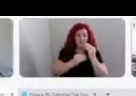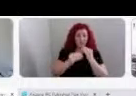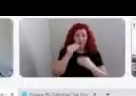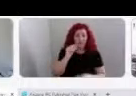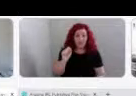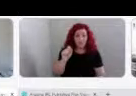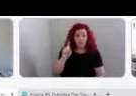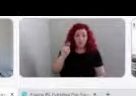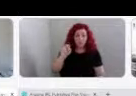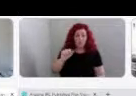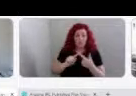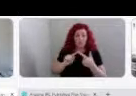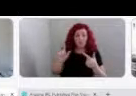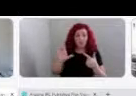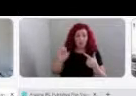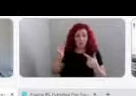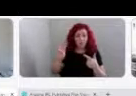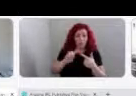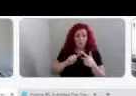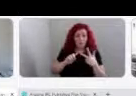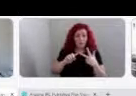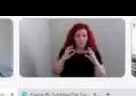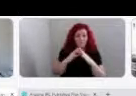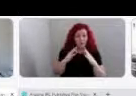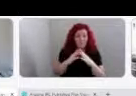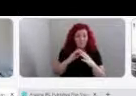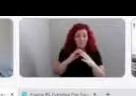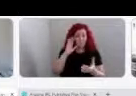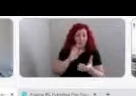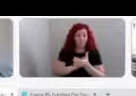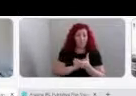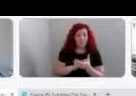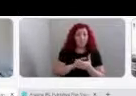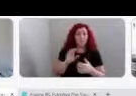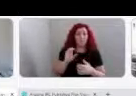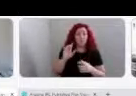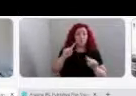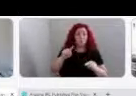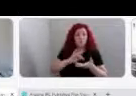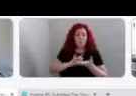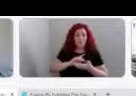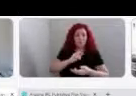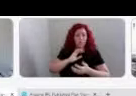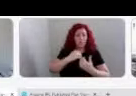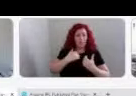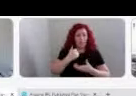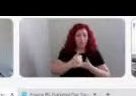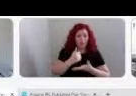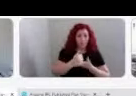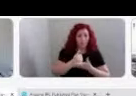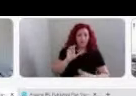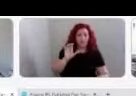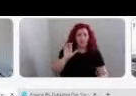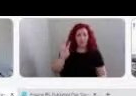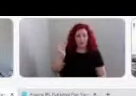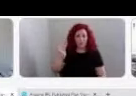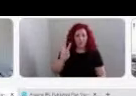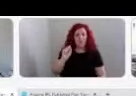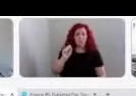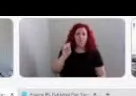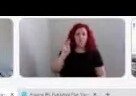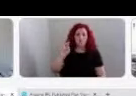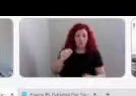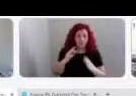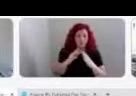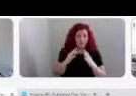flagstaff my husband's medical treatments take place in sedona cottonwood and flagstaff we are part of a significant ecological